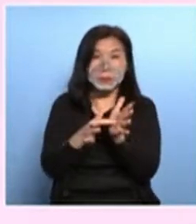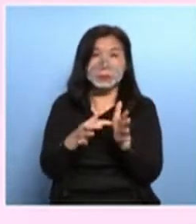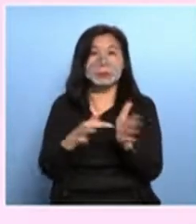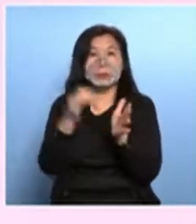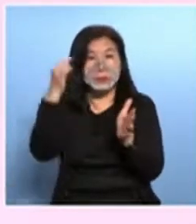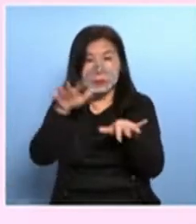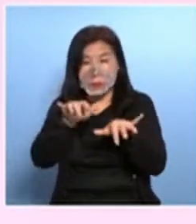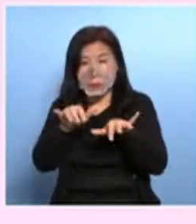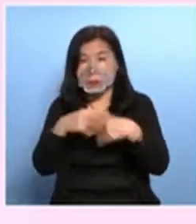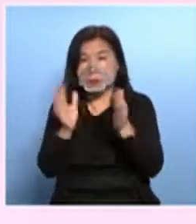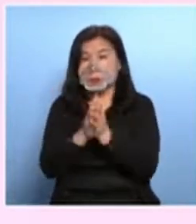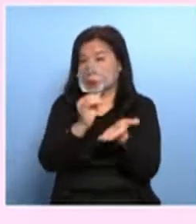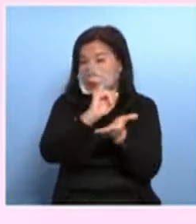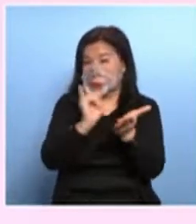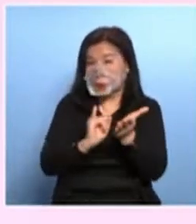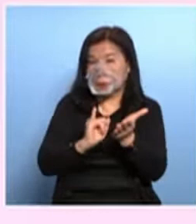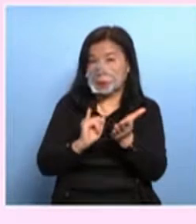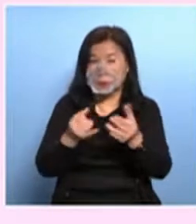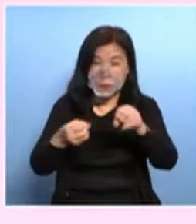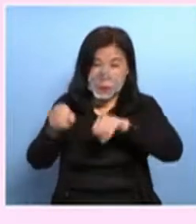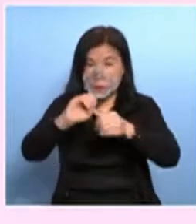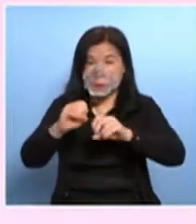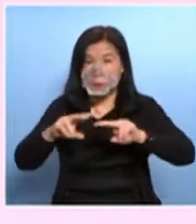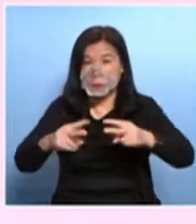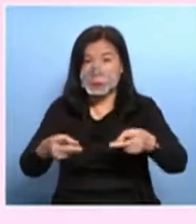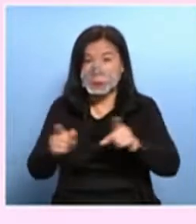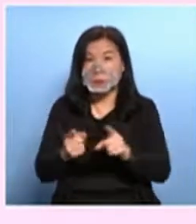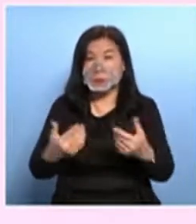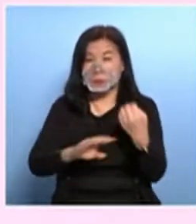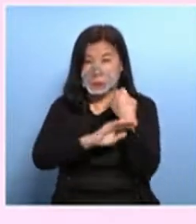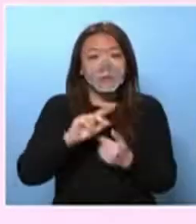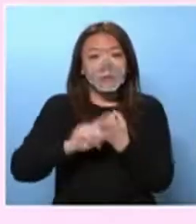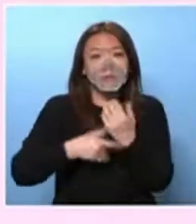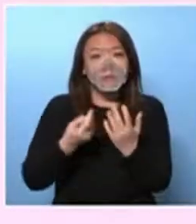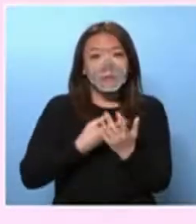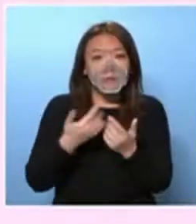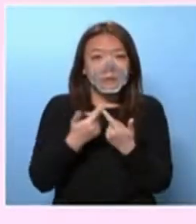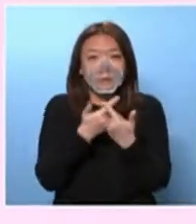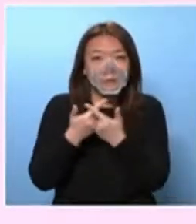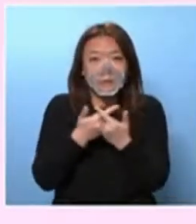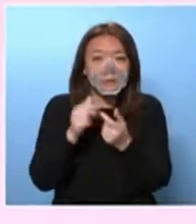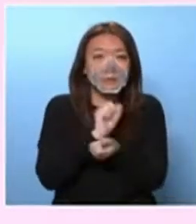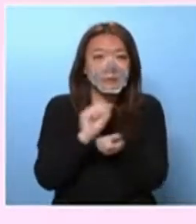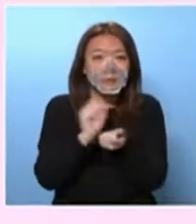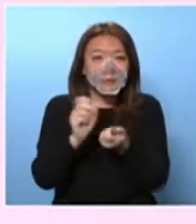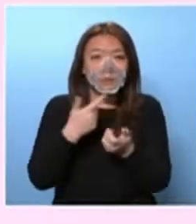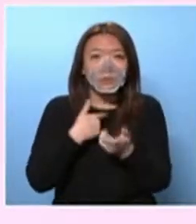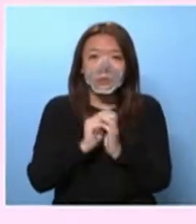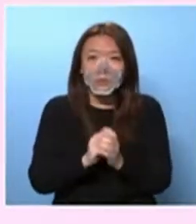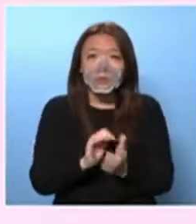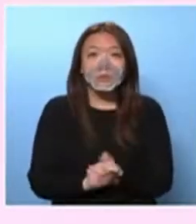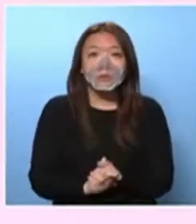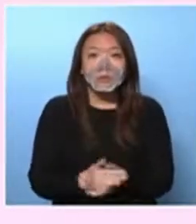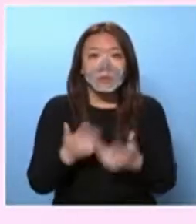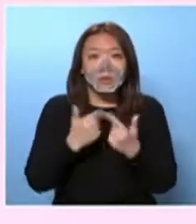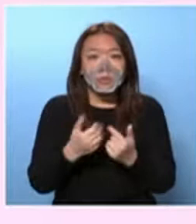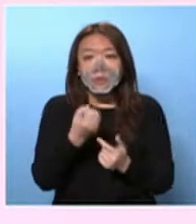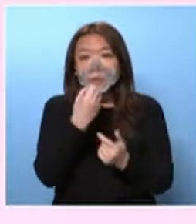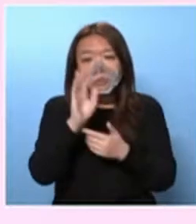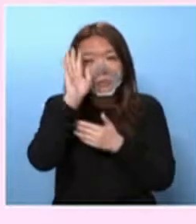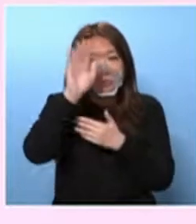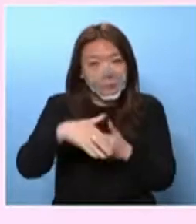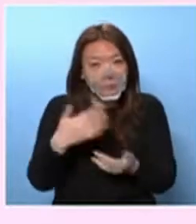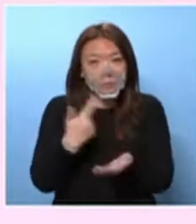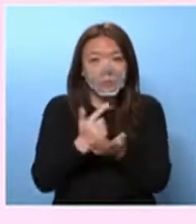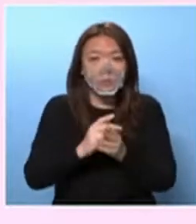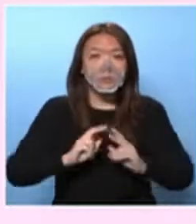sciences, microelectronics, integrated circuit design and arts technology, as well as refined the requirements on legal and dispute resolution